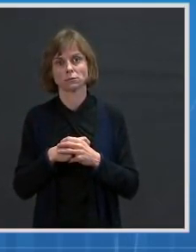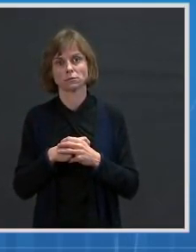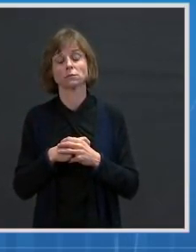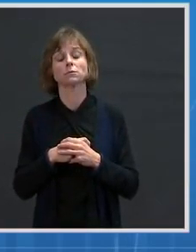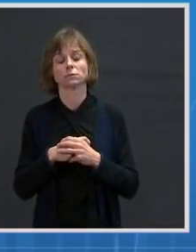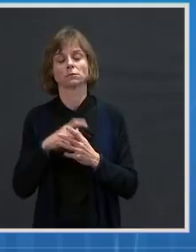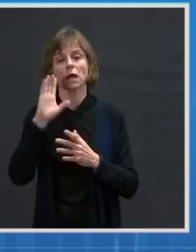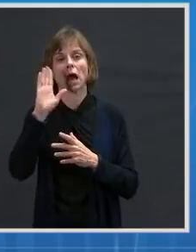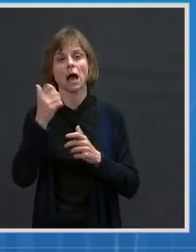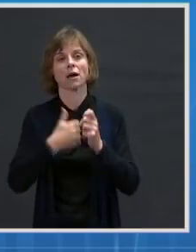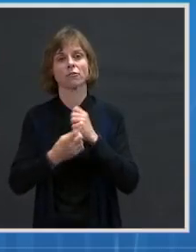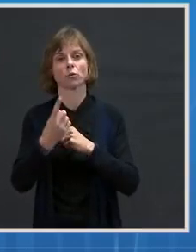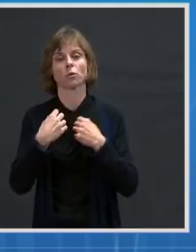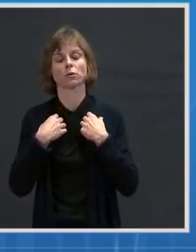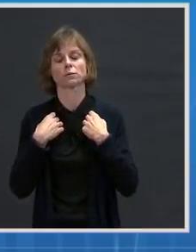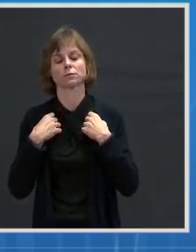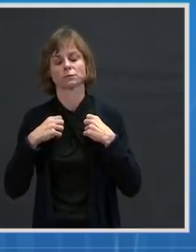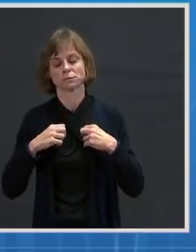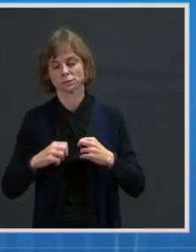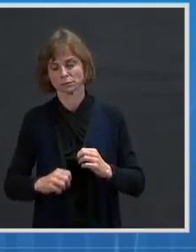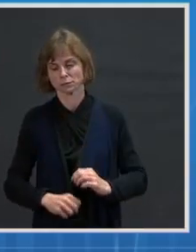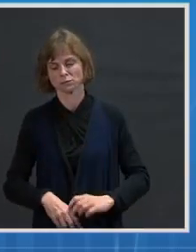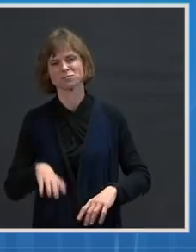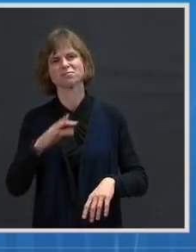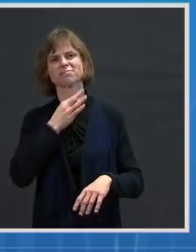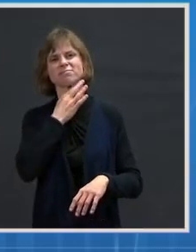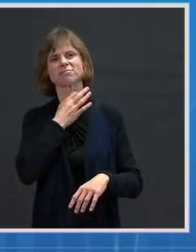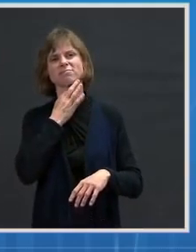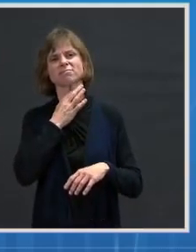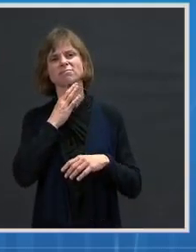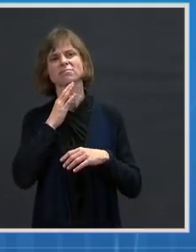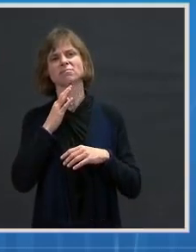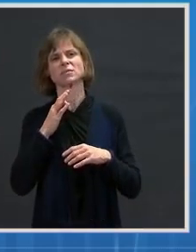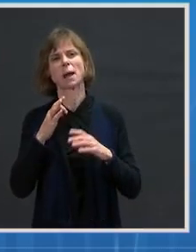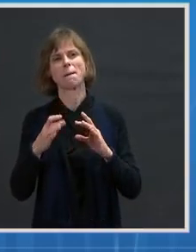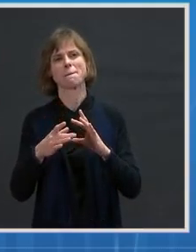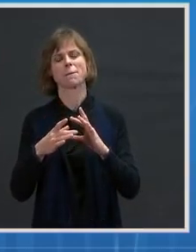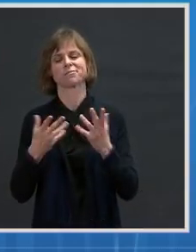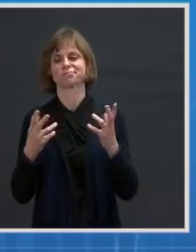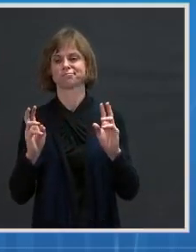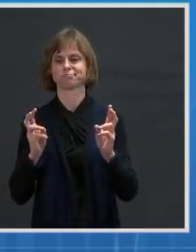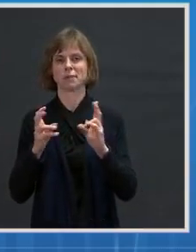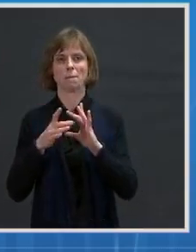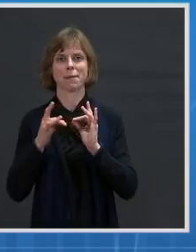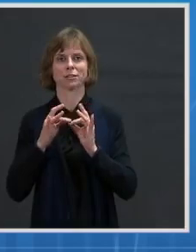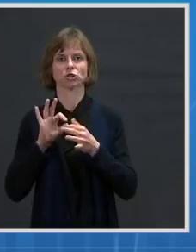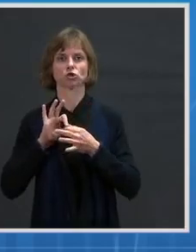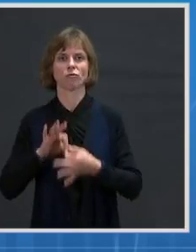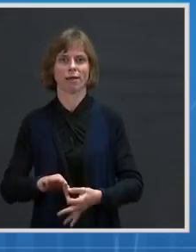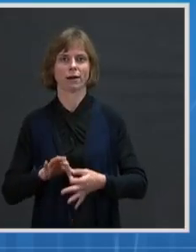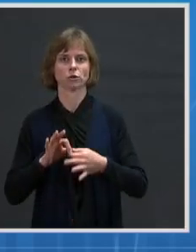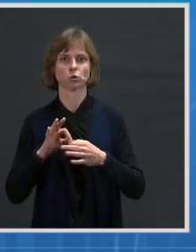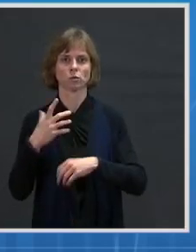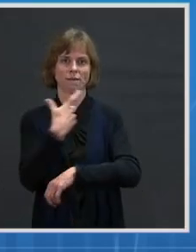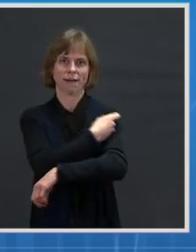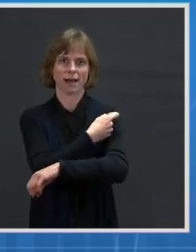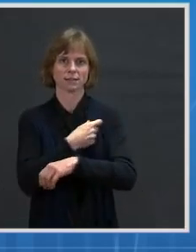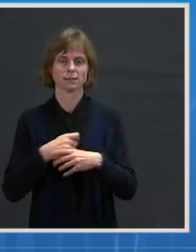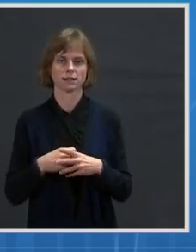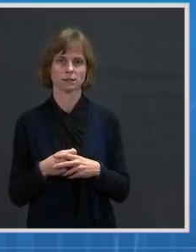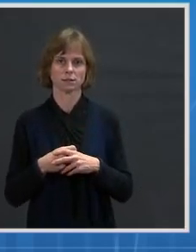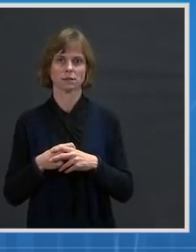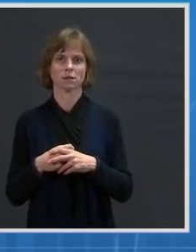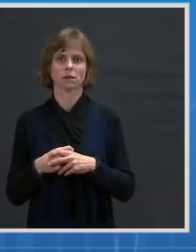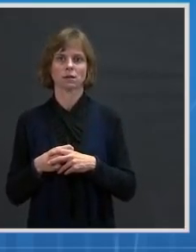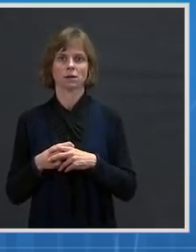Hi, everyone. I was interested in your thoughts on the messaging around the vaccines. There's a lot of conversation about how you